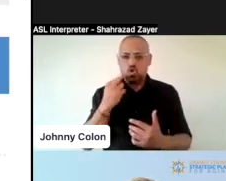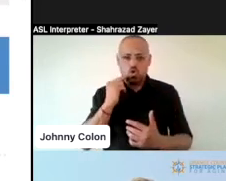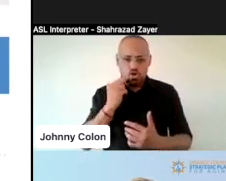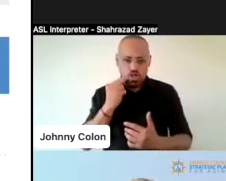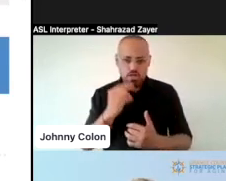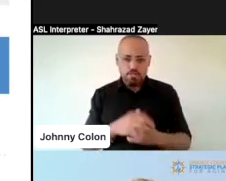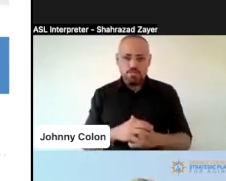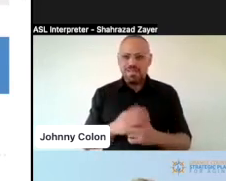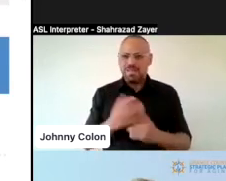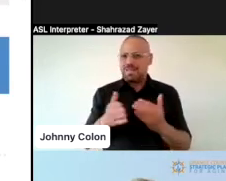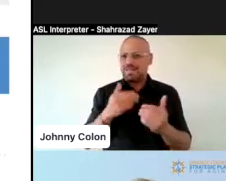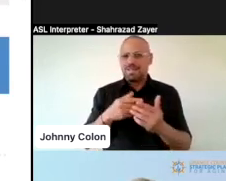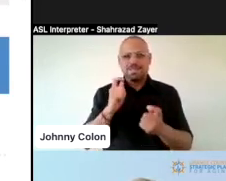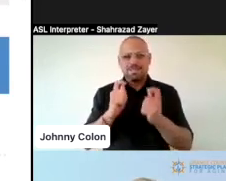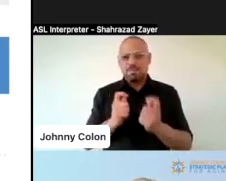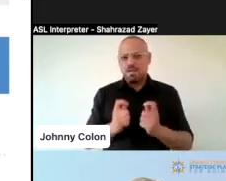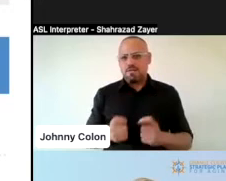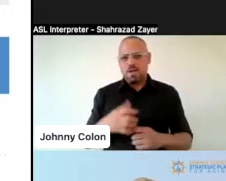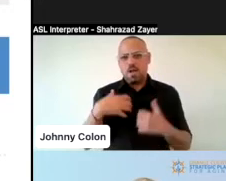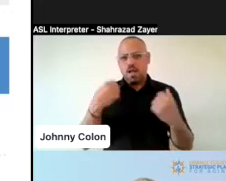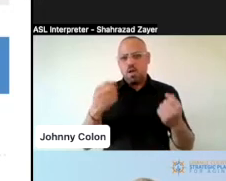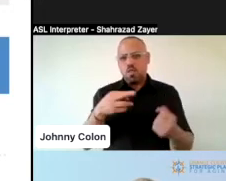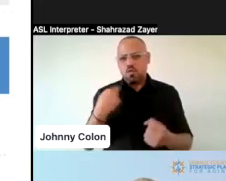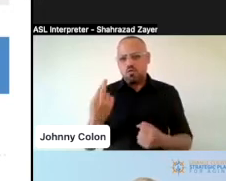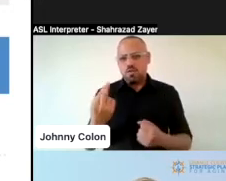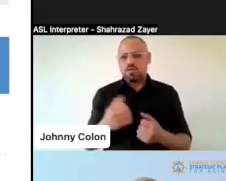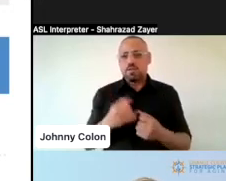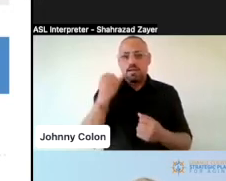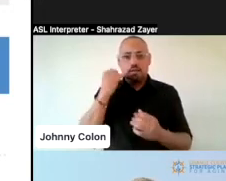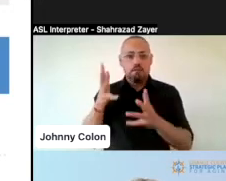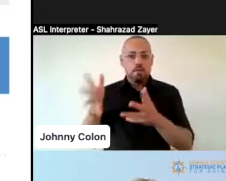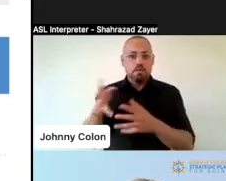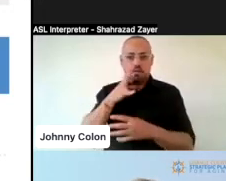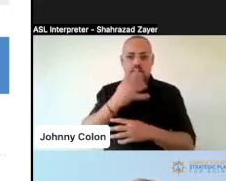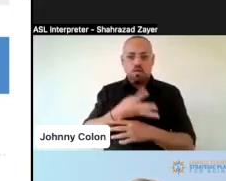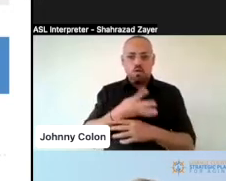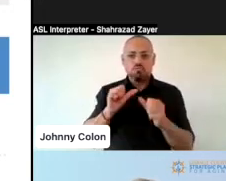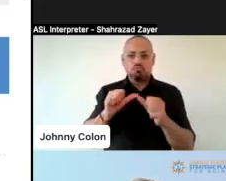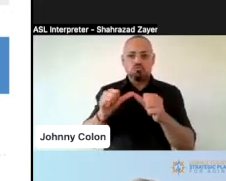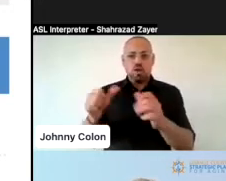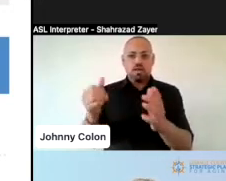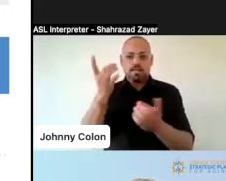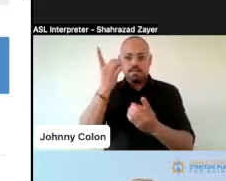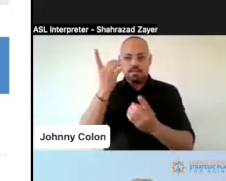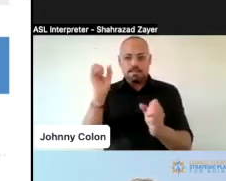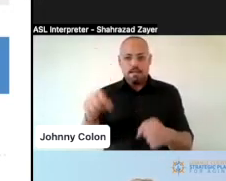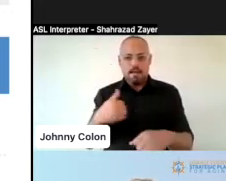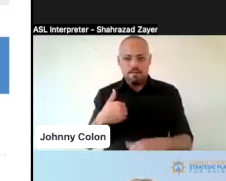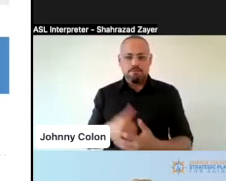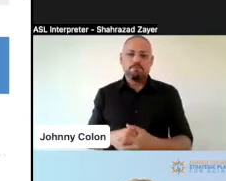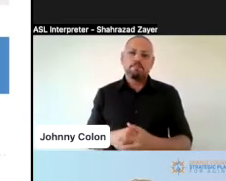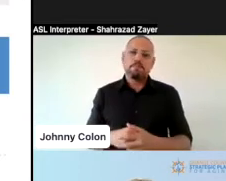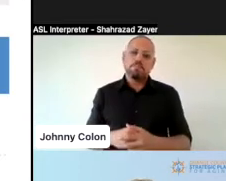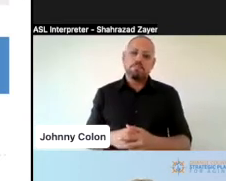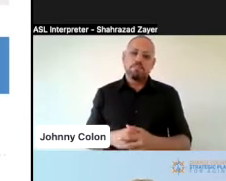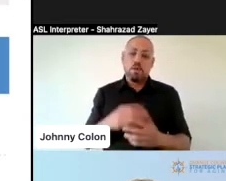easily modifiable health risk, which, if left unattended, leads to chronic disease. And